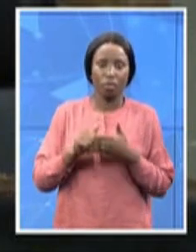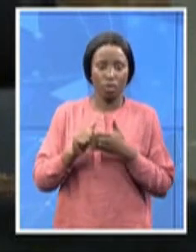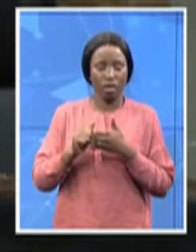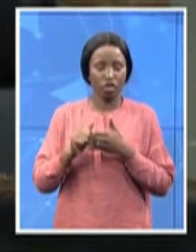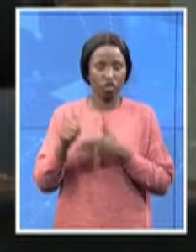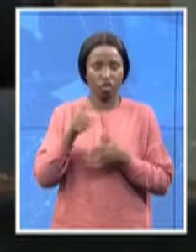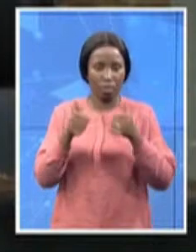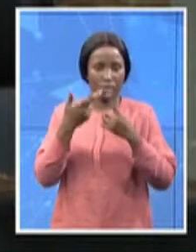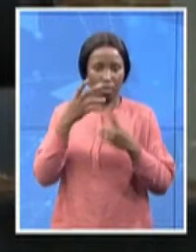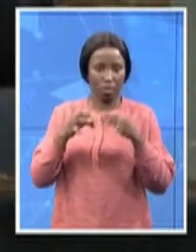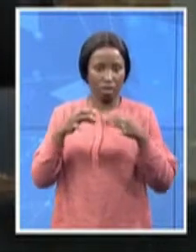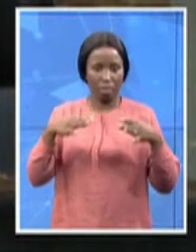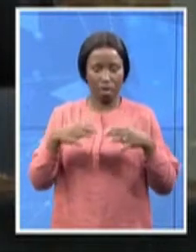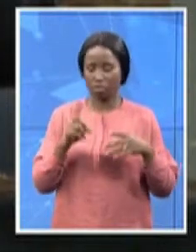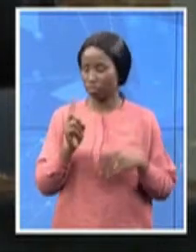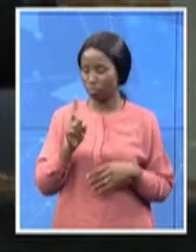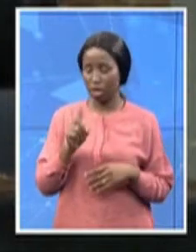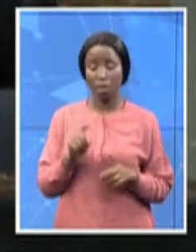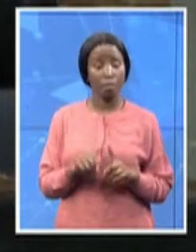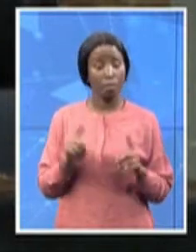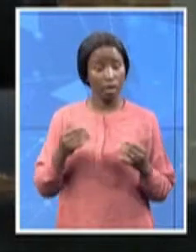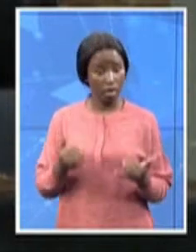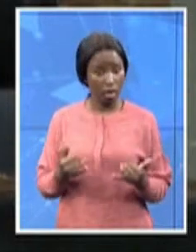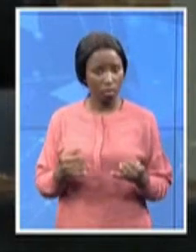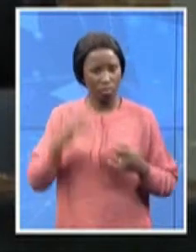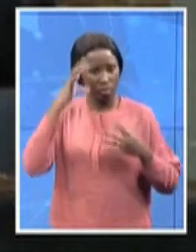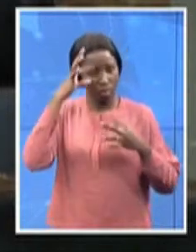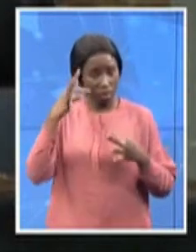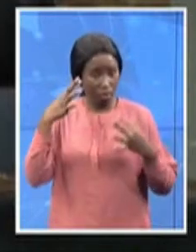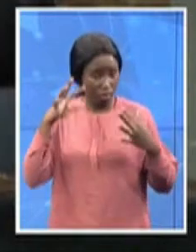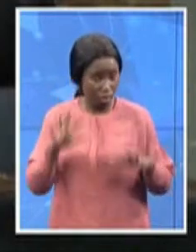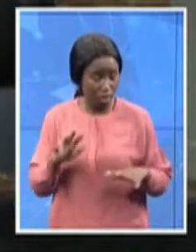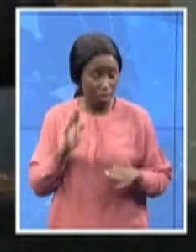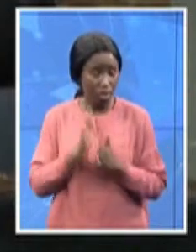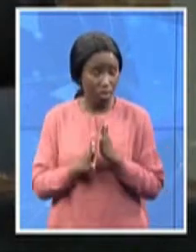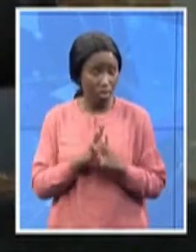was taken on the constitutional challenge against the code.